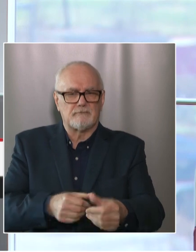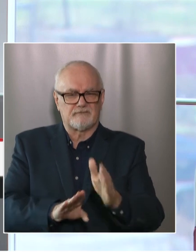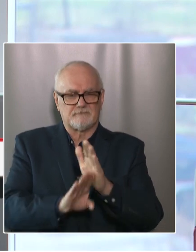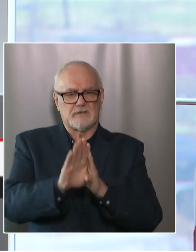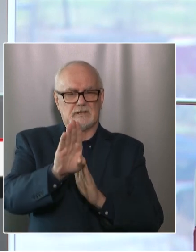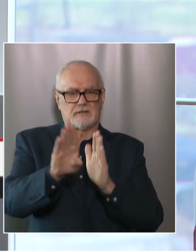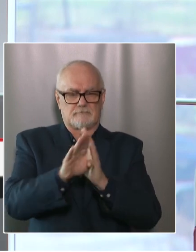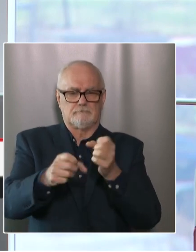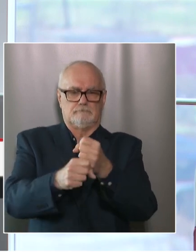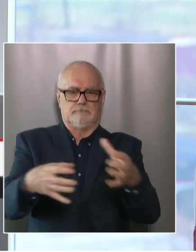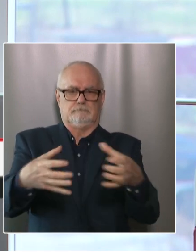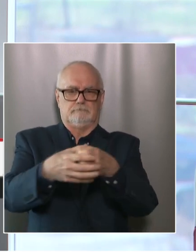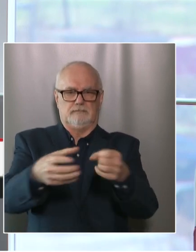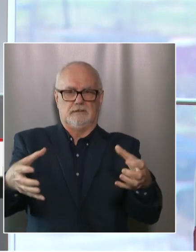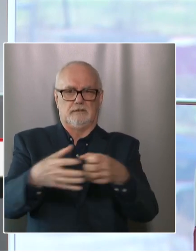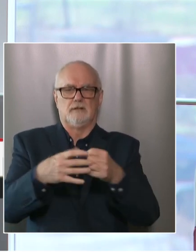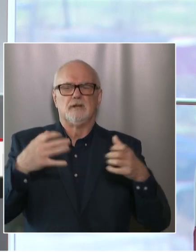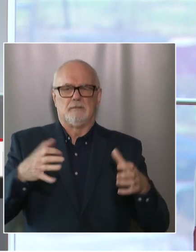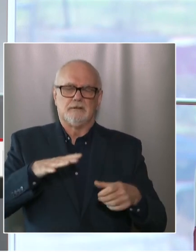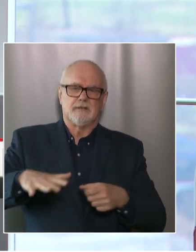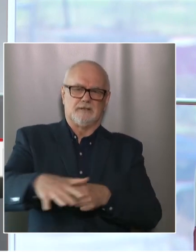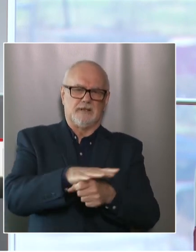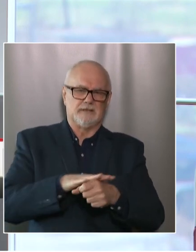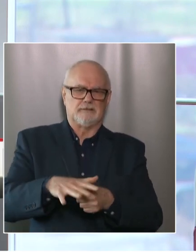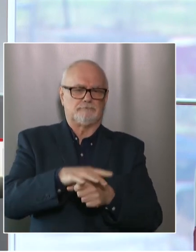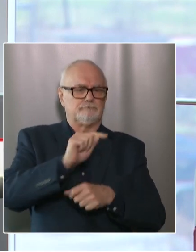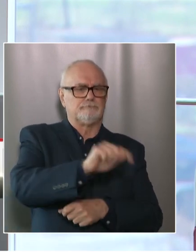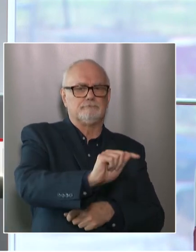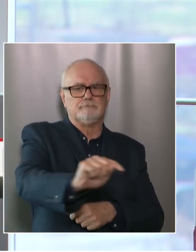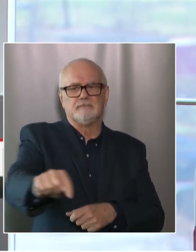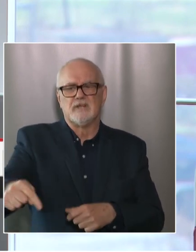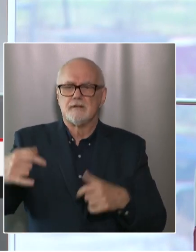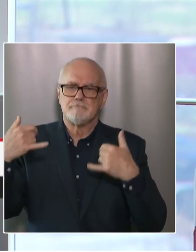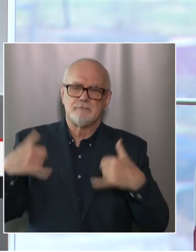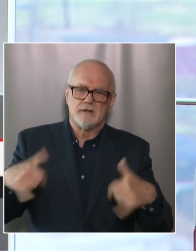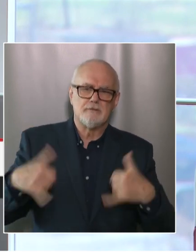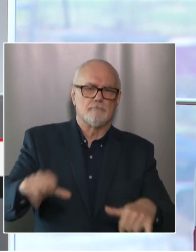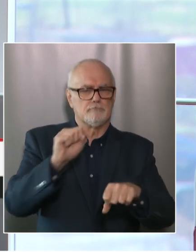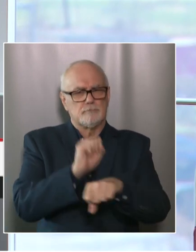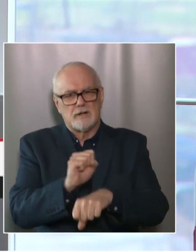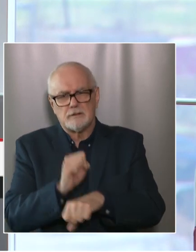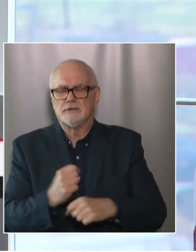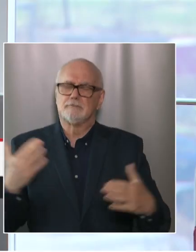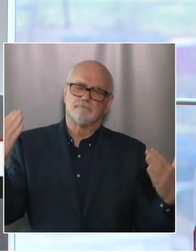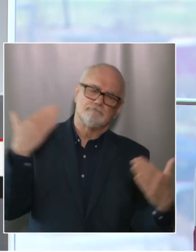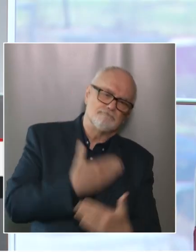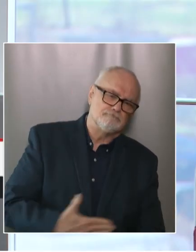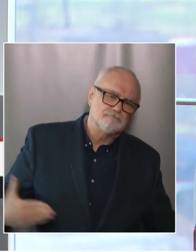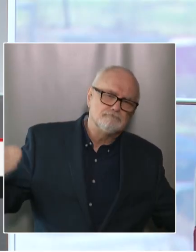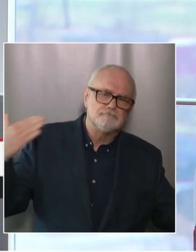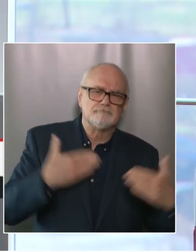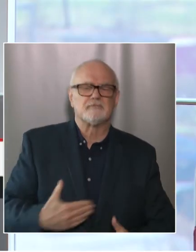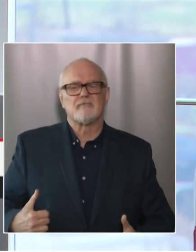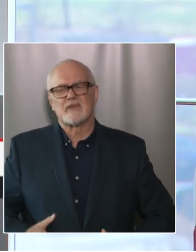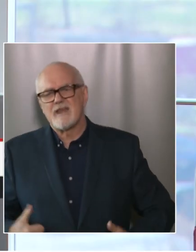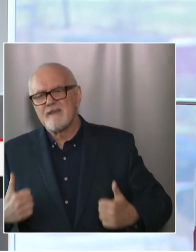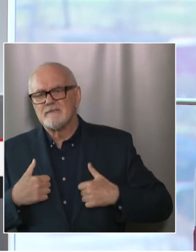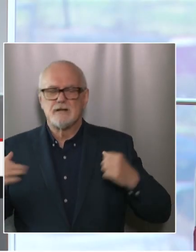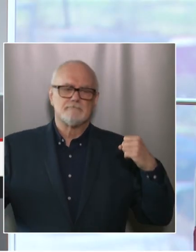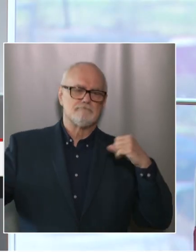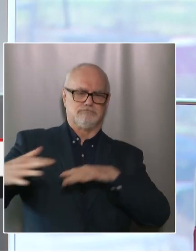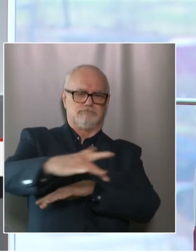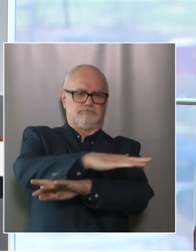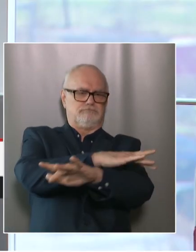by bringing more people, transforming spaces, delivering more uses, and adding more energy to a dynamic and